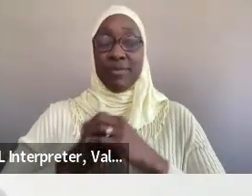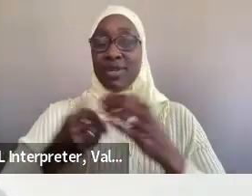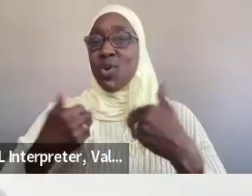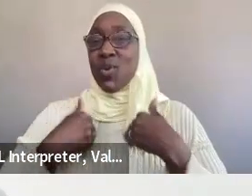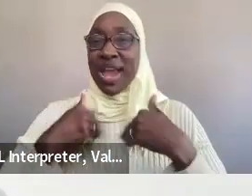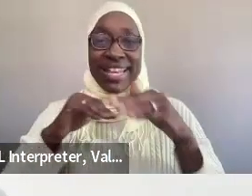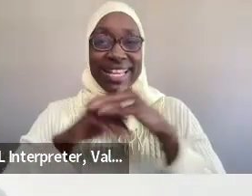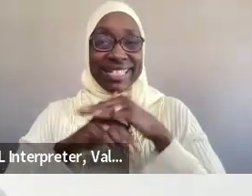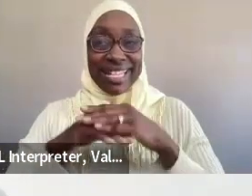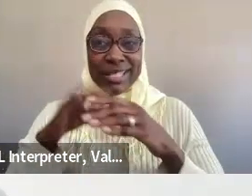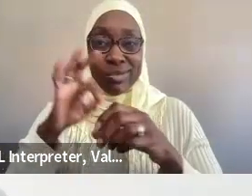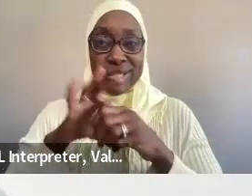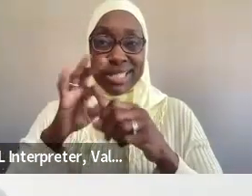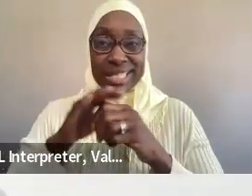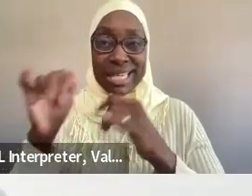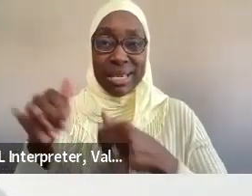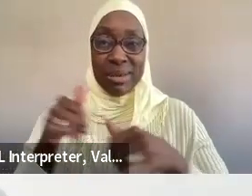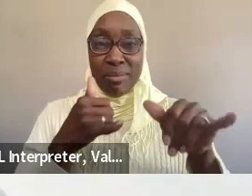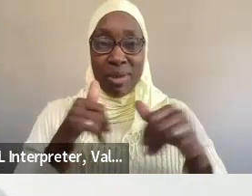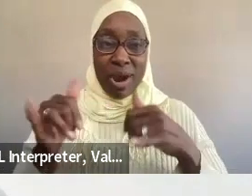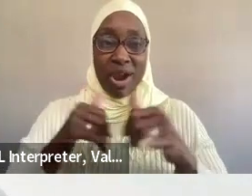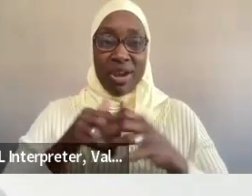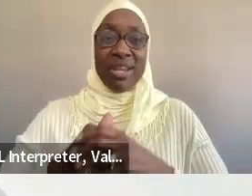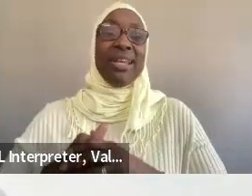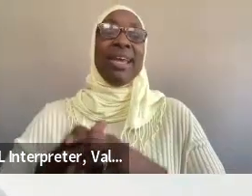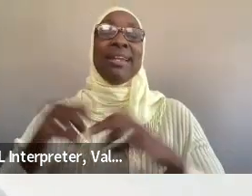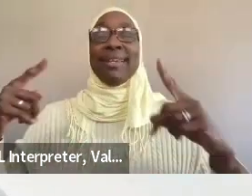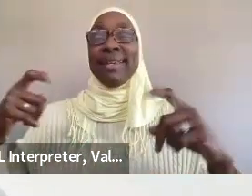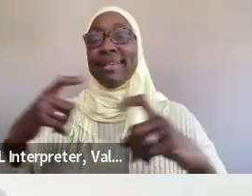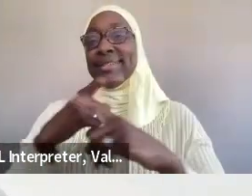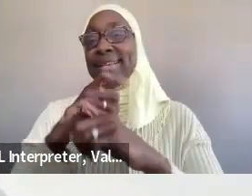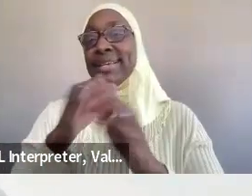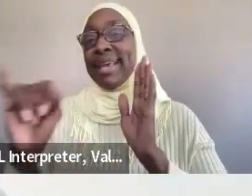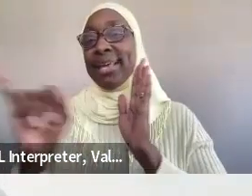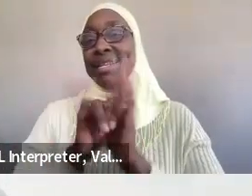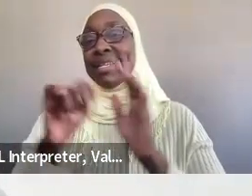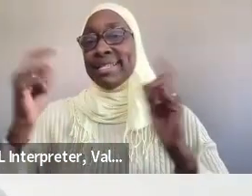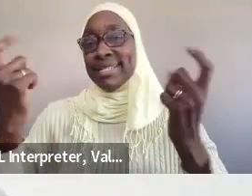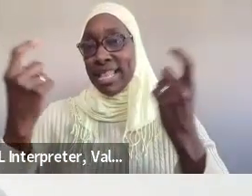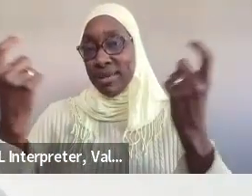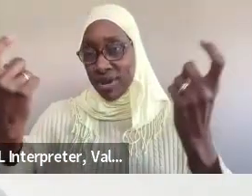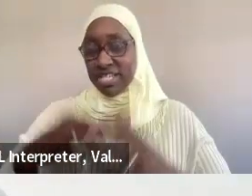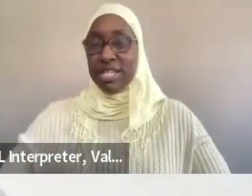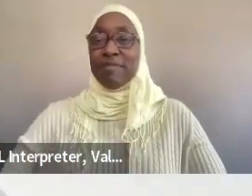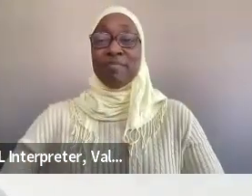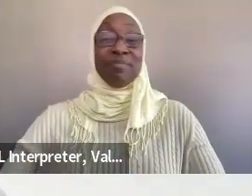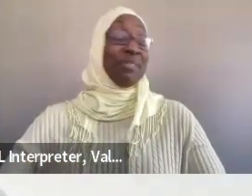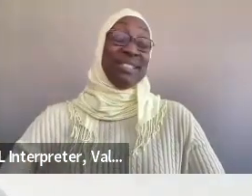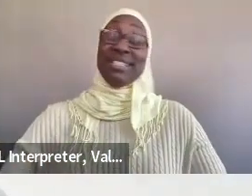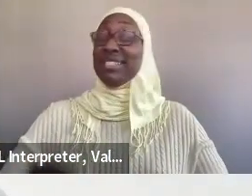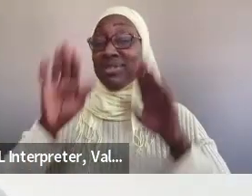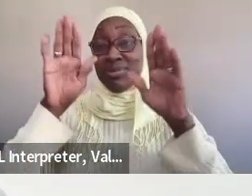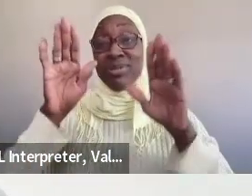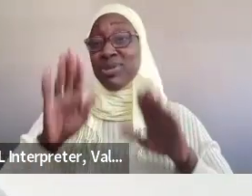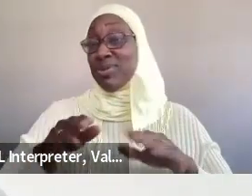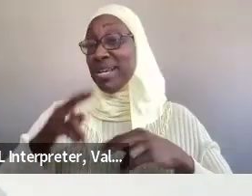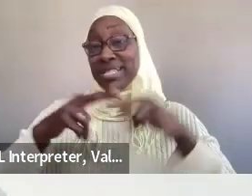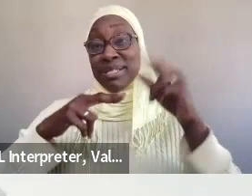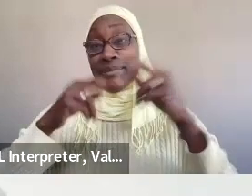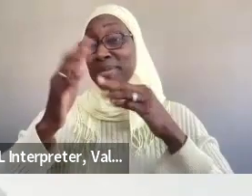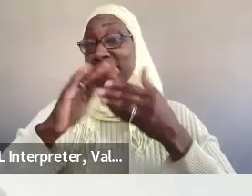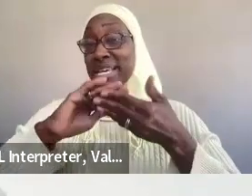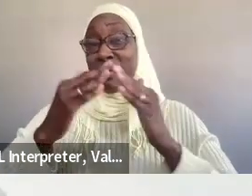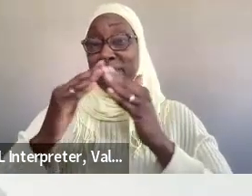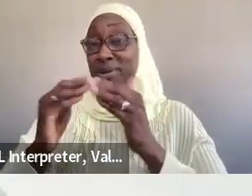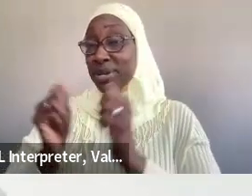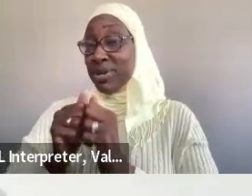accessible tea party and an intersecting identities celebration, which have just been really great to really build community with